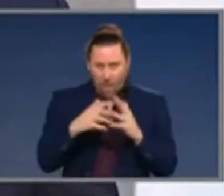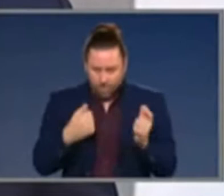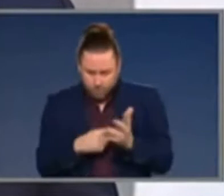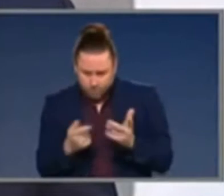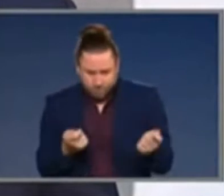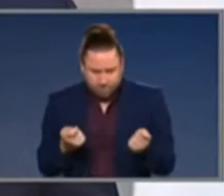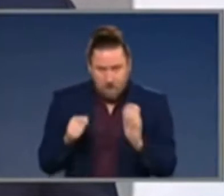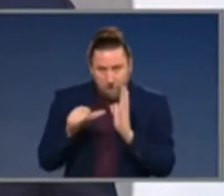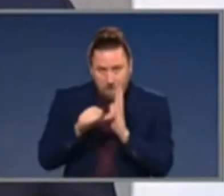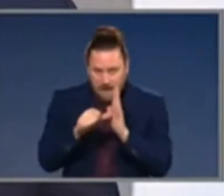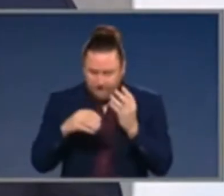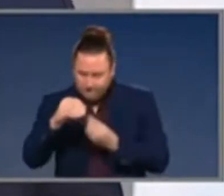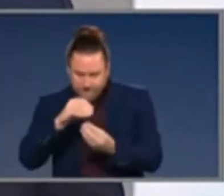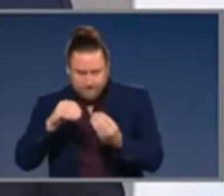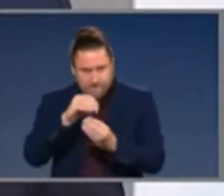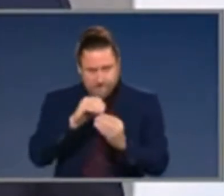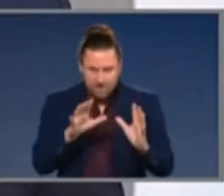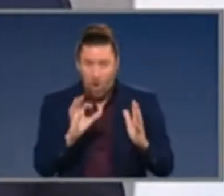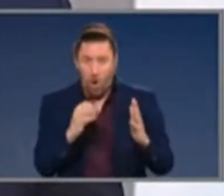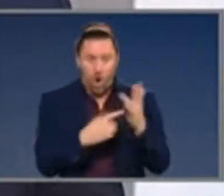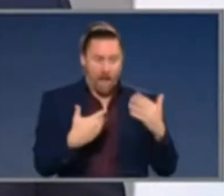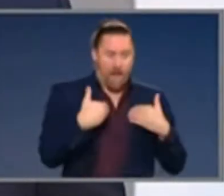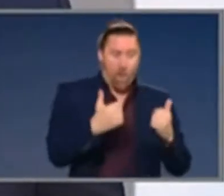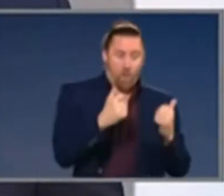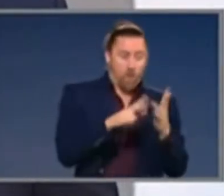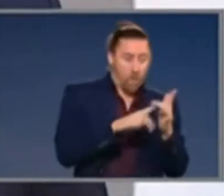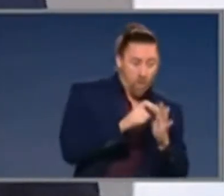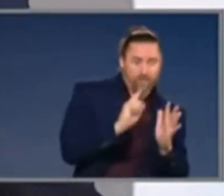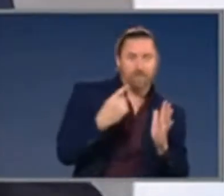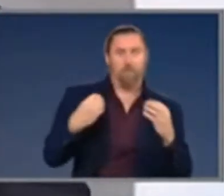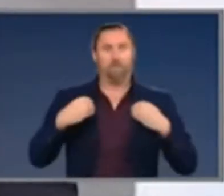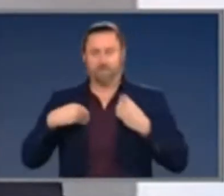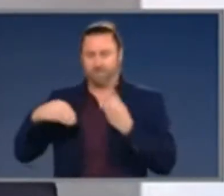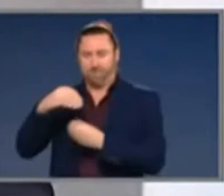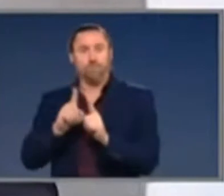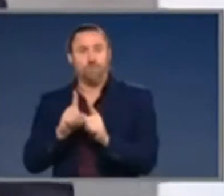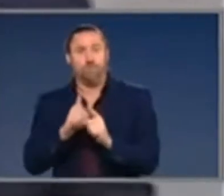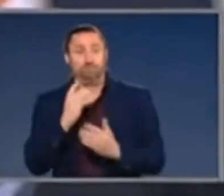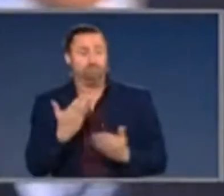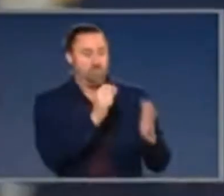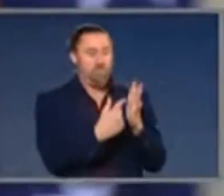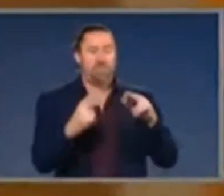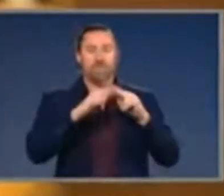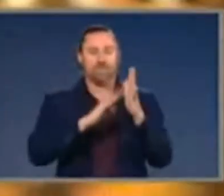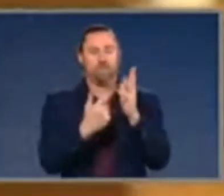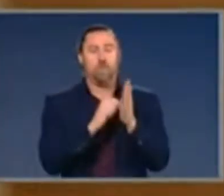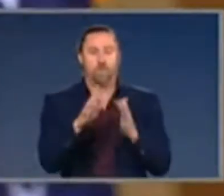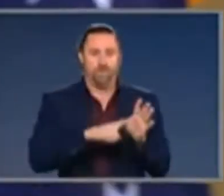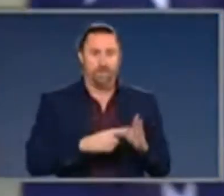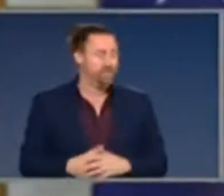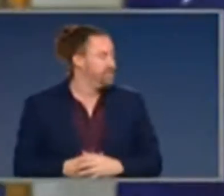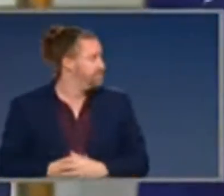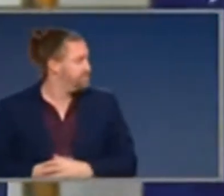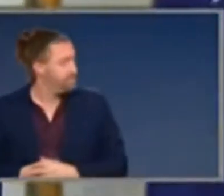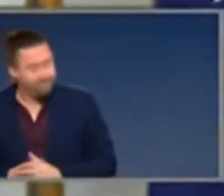pandemic, but also the financial management of the country through this pandemic. And with that, I'll pass you to Professor Murphy. Thanks, Prime